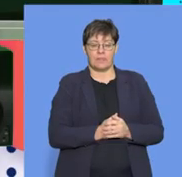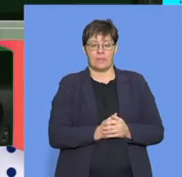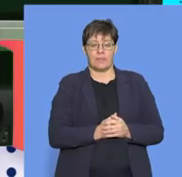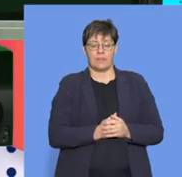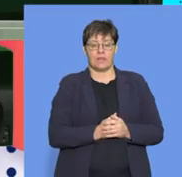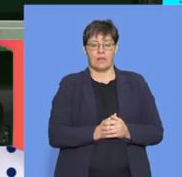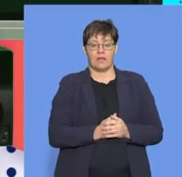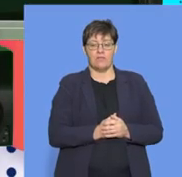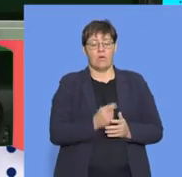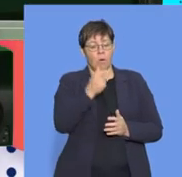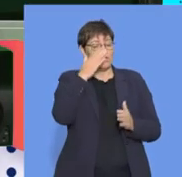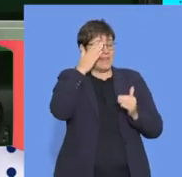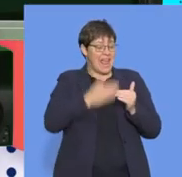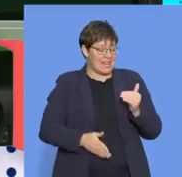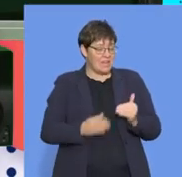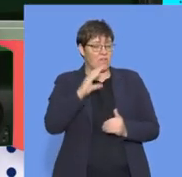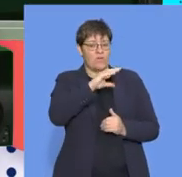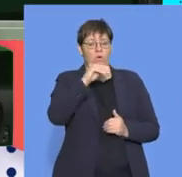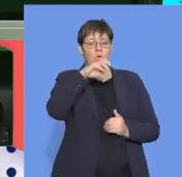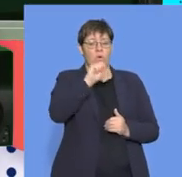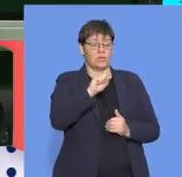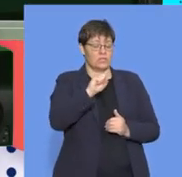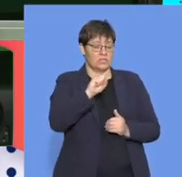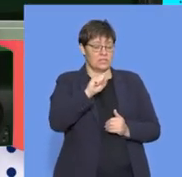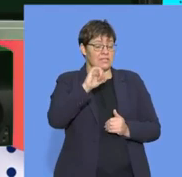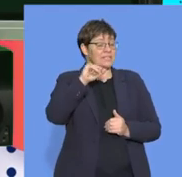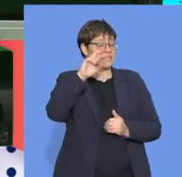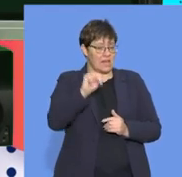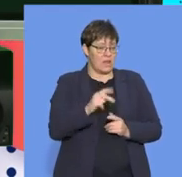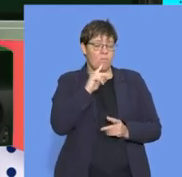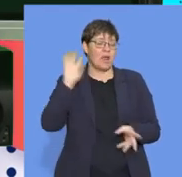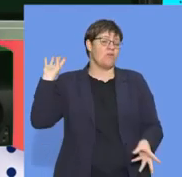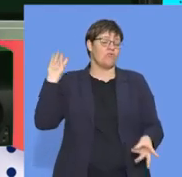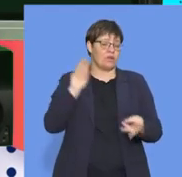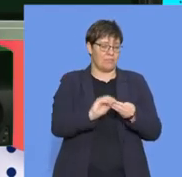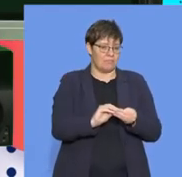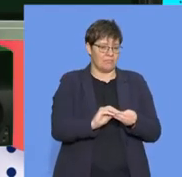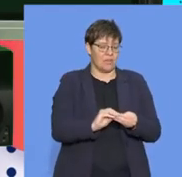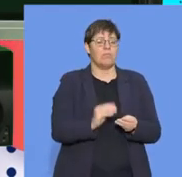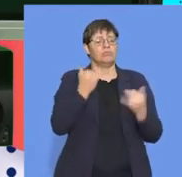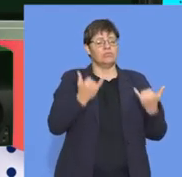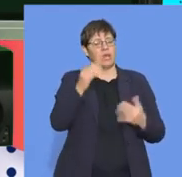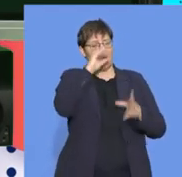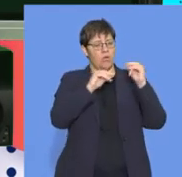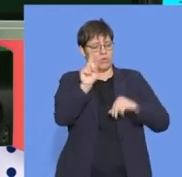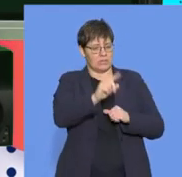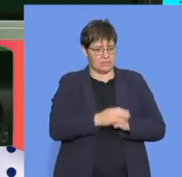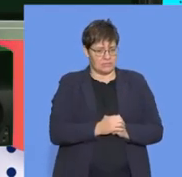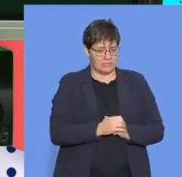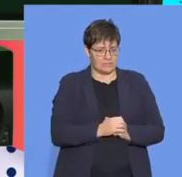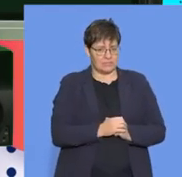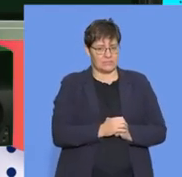Okay, so we've reached almost the end of our lesson for cosine, for our cos rule. Let's quickly do a recap